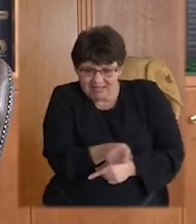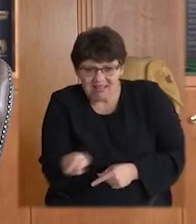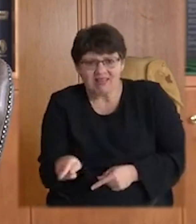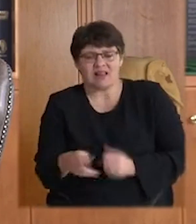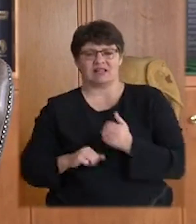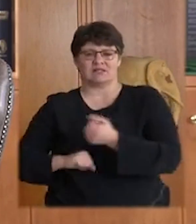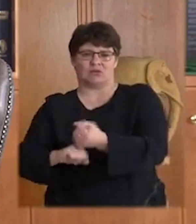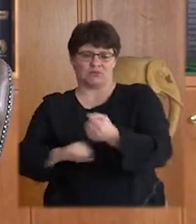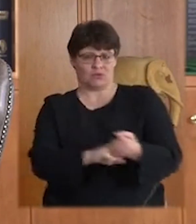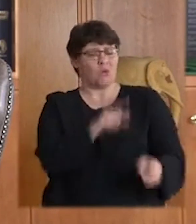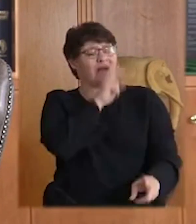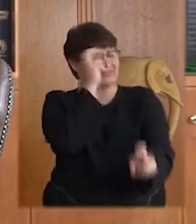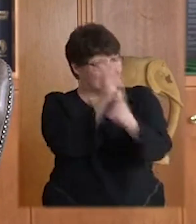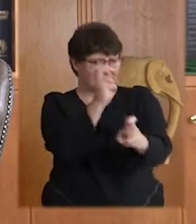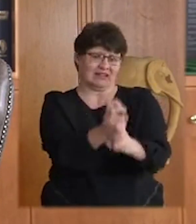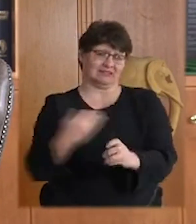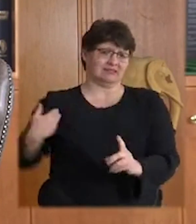through this trying time.